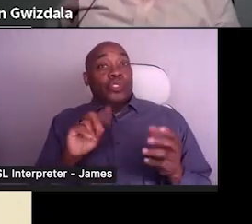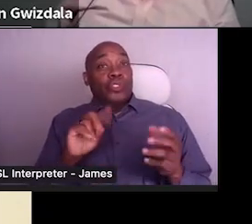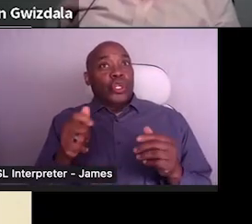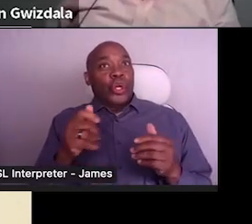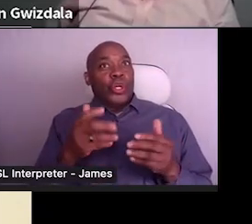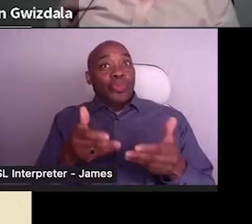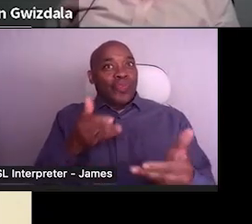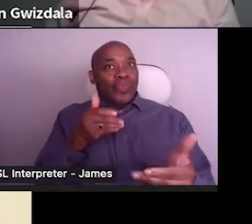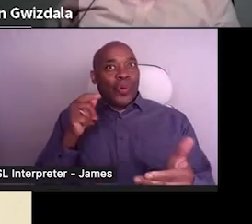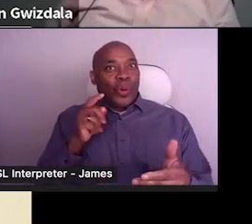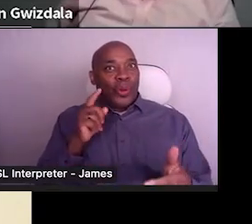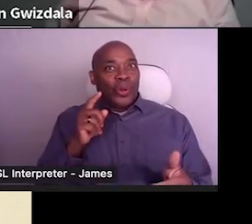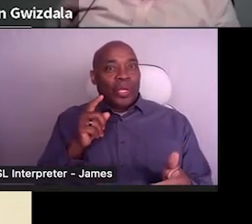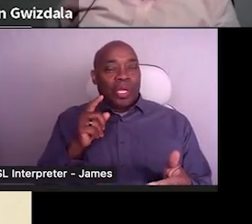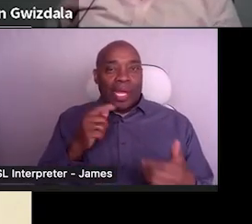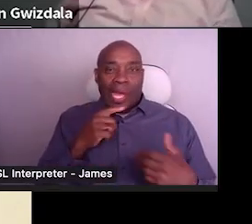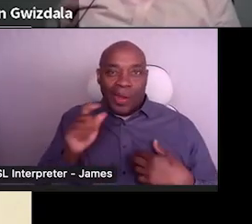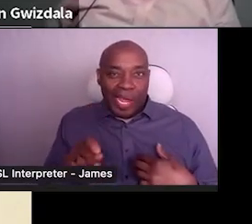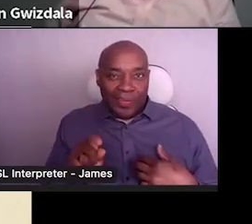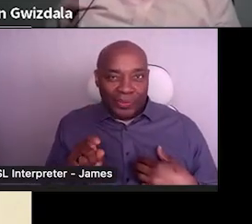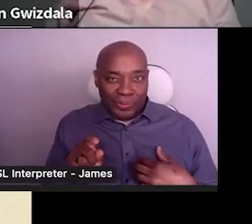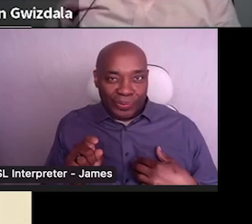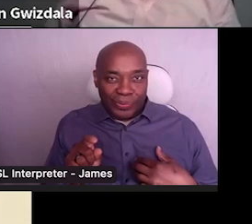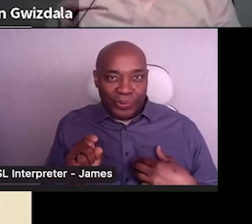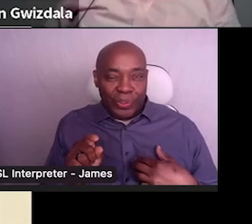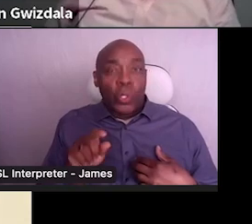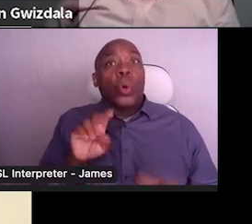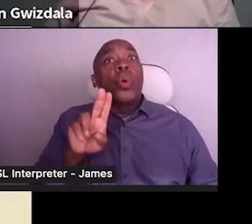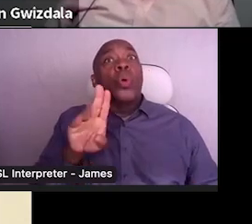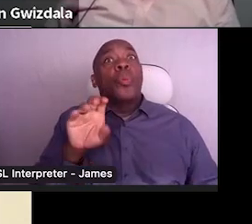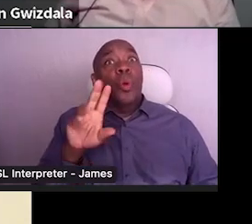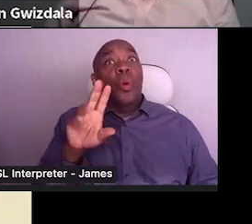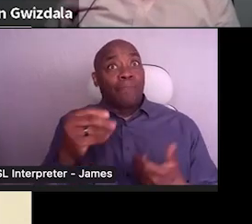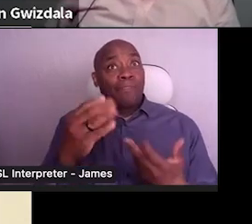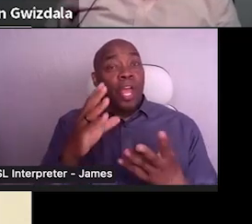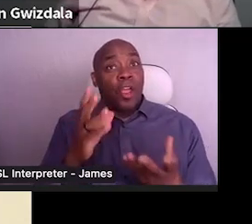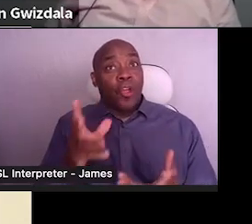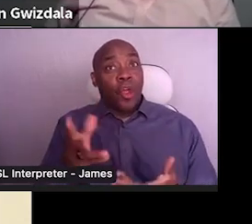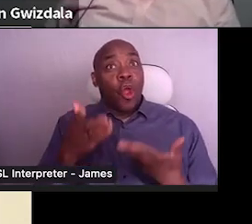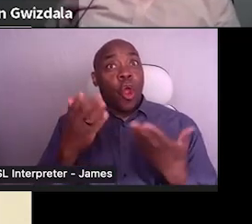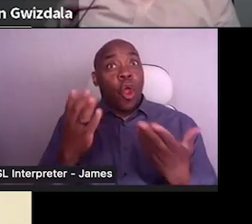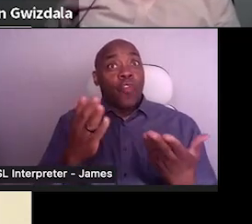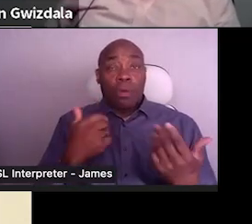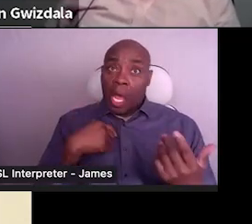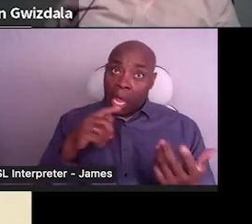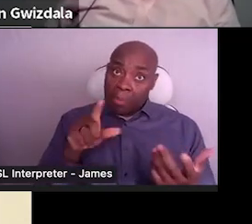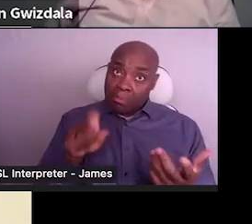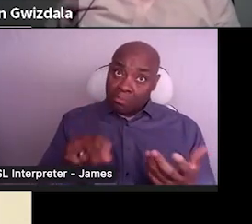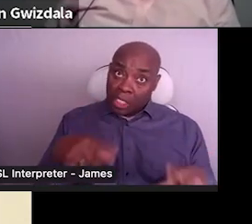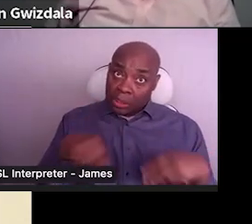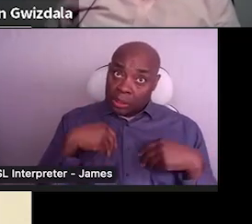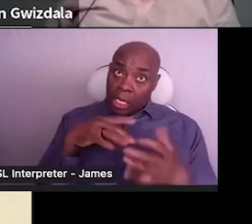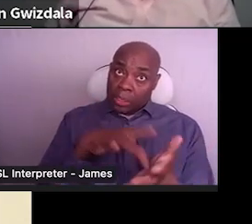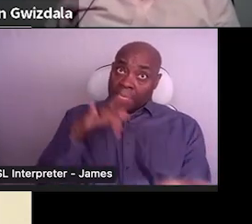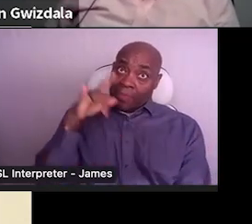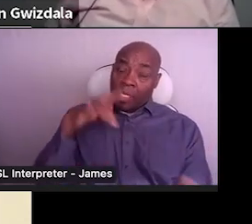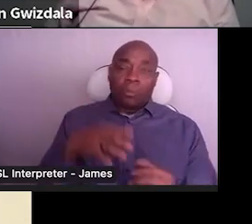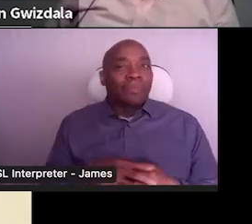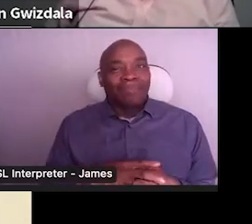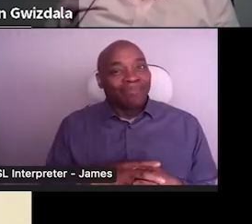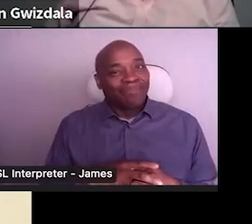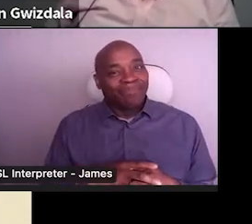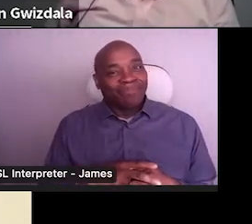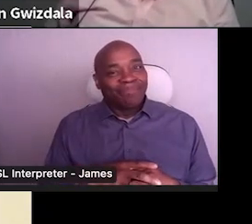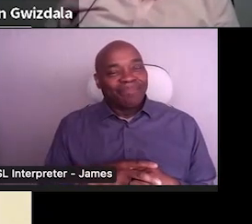advance. No, I don't have to do that. That's something Uber provides and offers, but I don't have to take advantage of